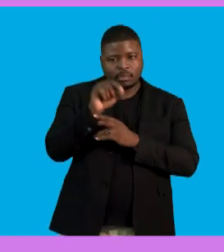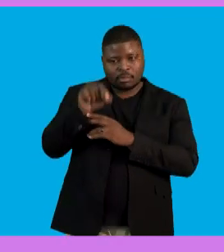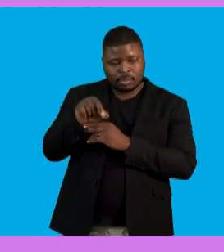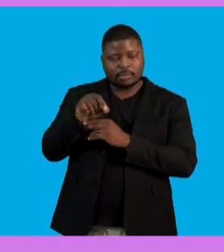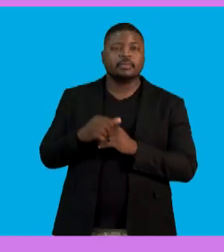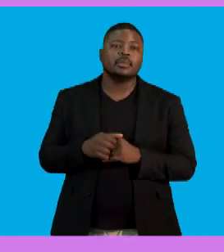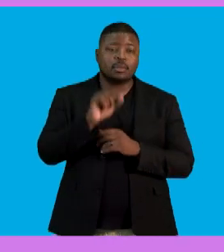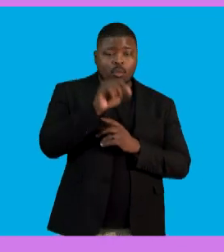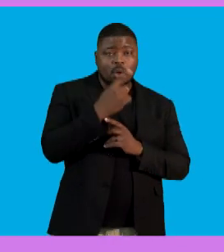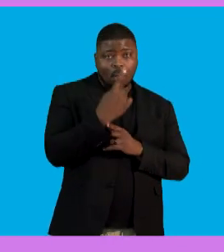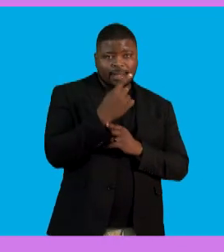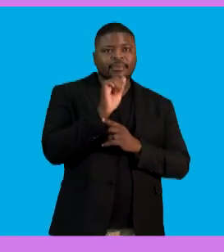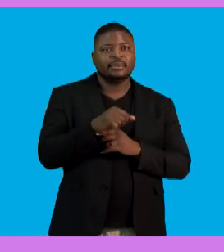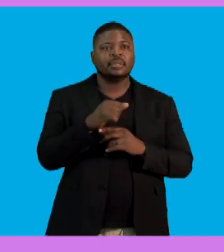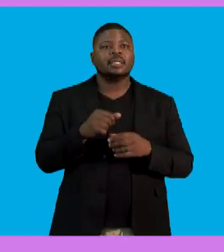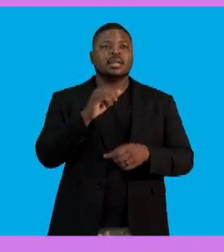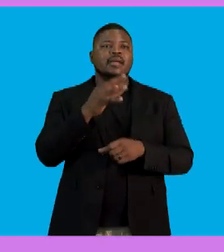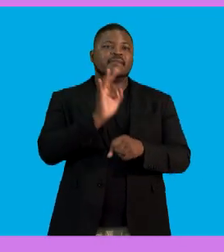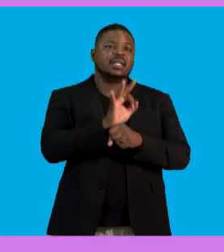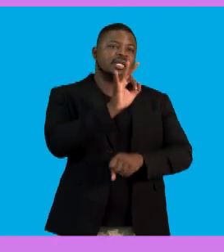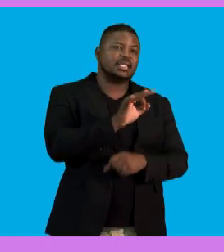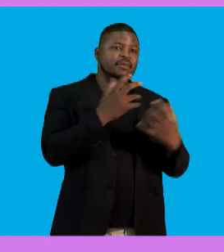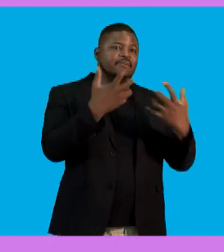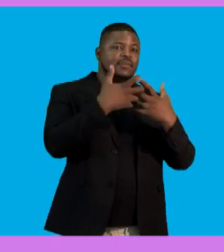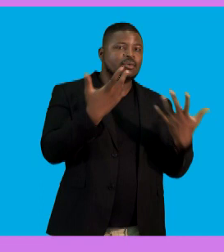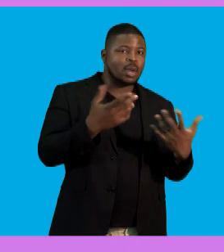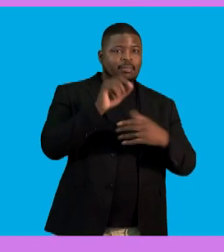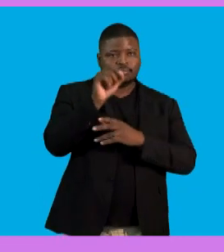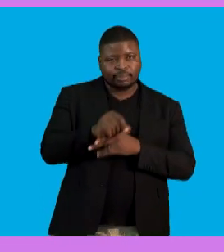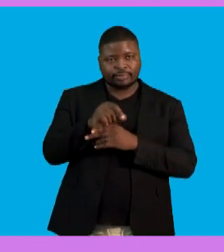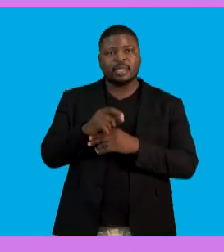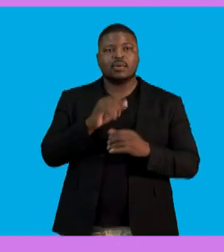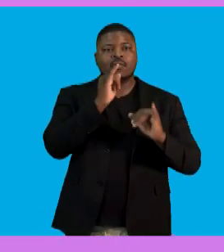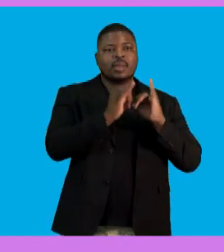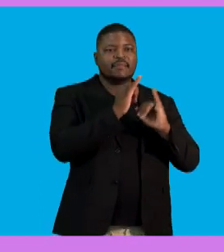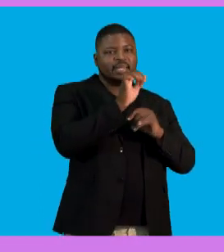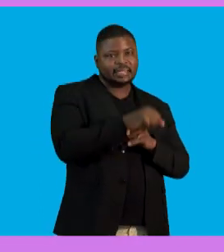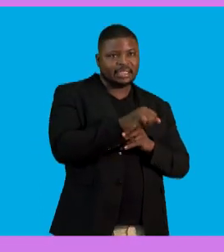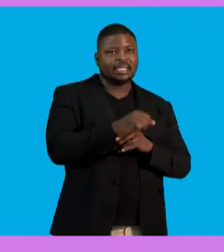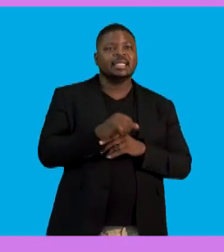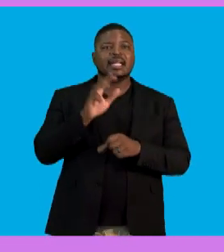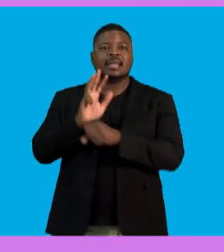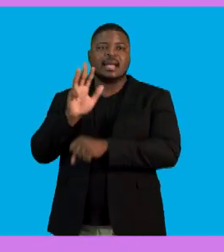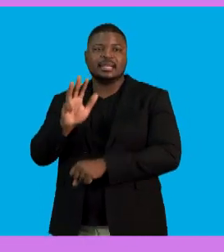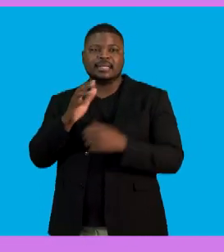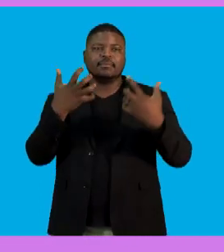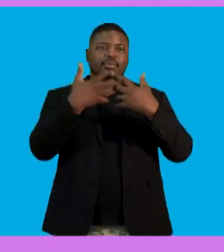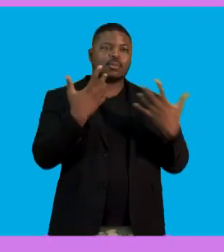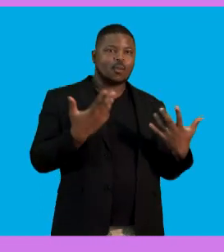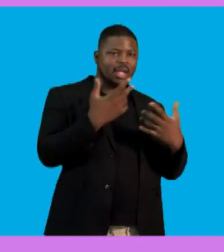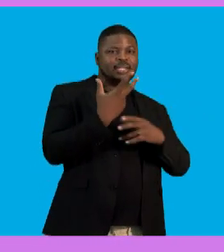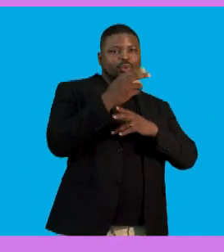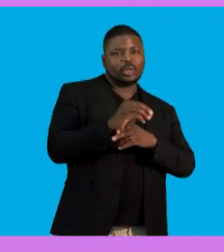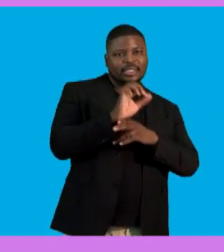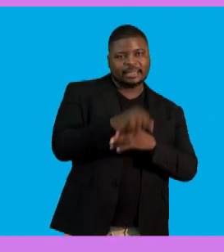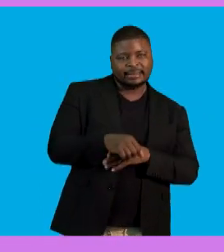there. I've got 13, 13 fits in here. I've got 19, 19 should fit in there. Let's get that